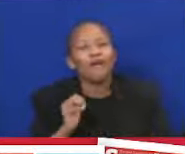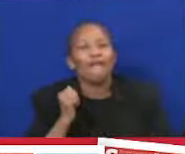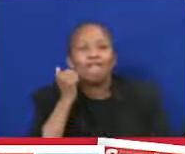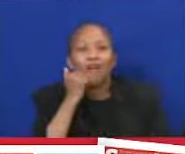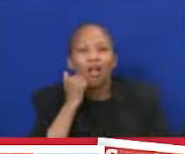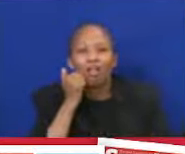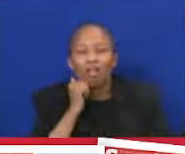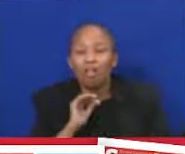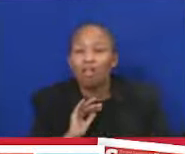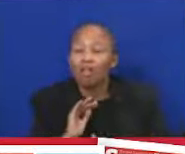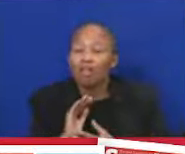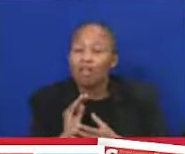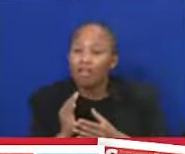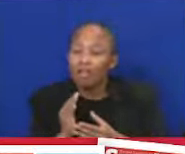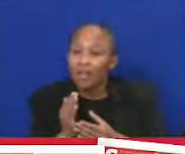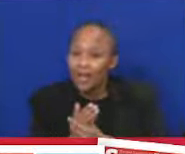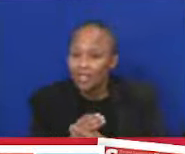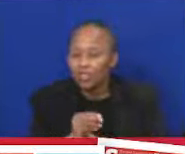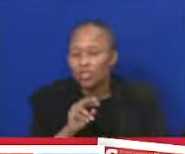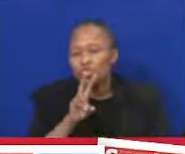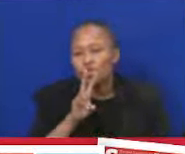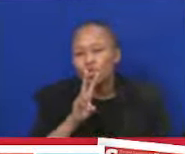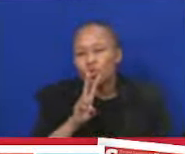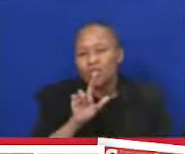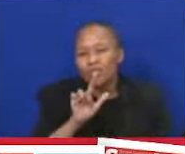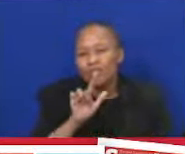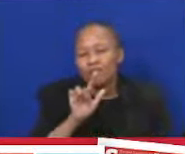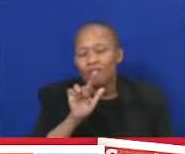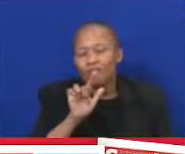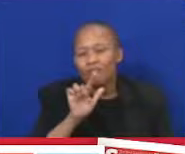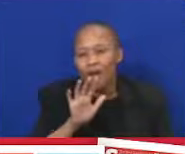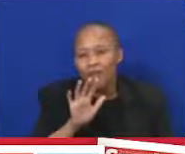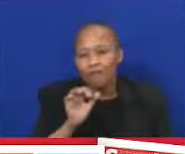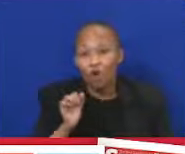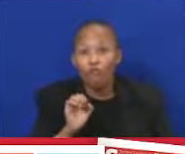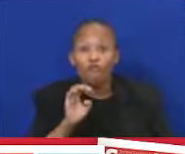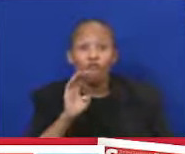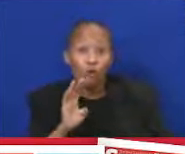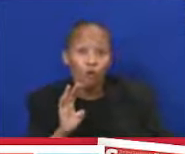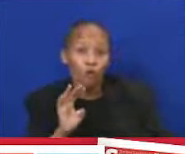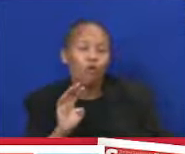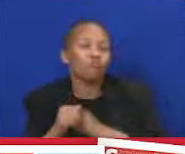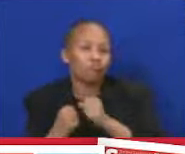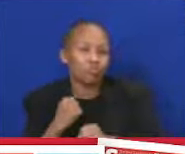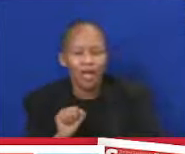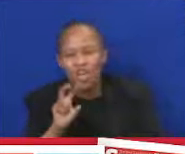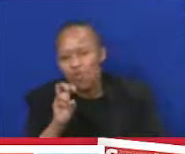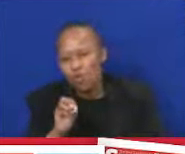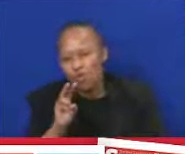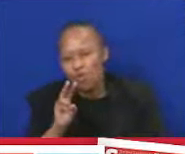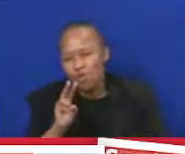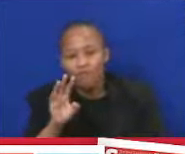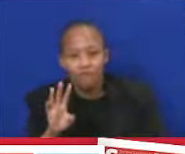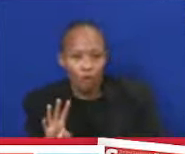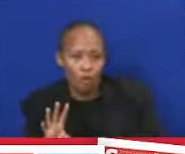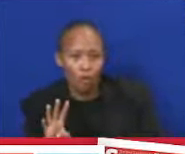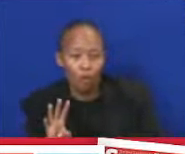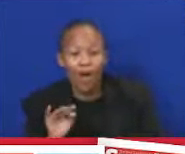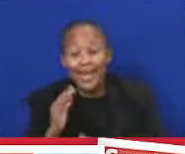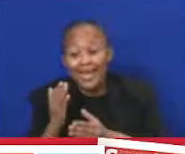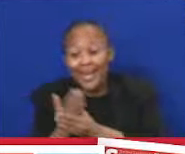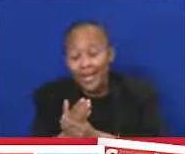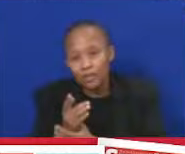275 of 4/2024, and which was going hand in hand, or which